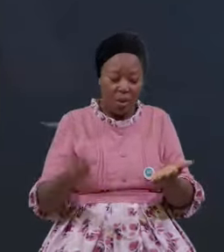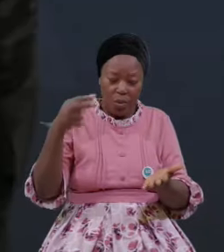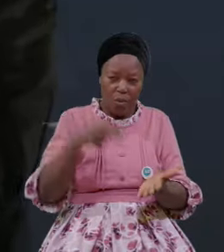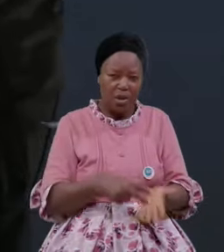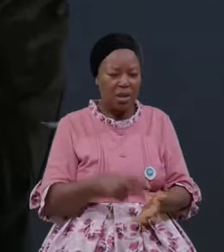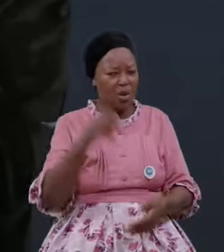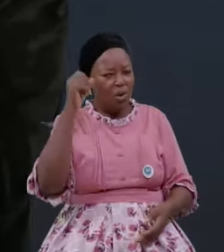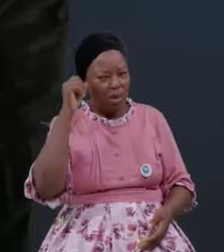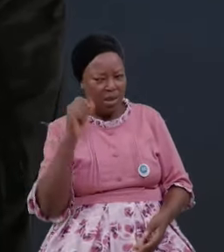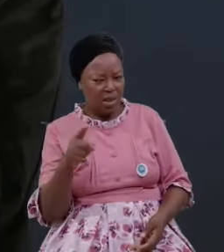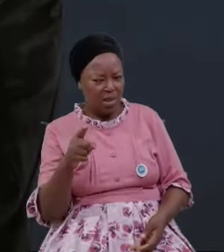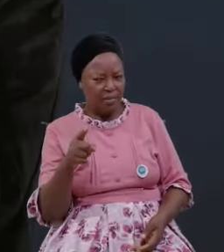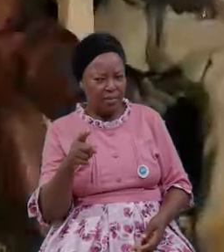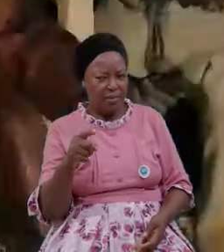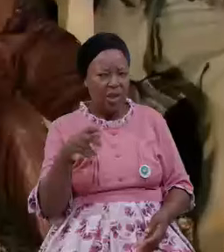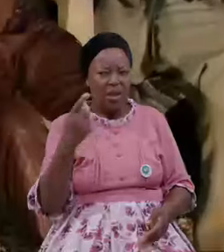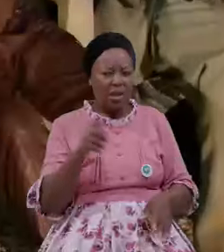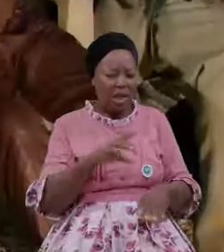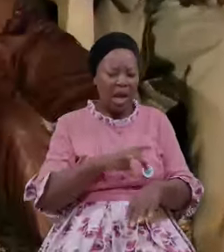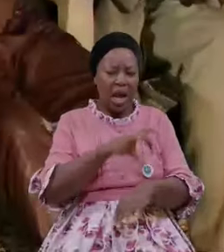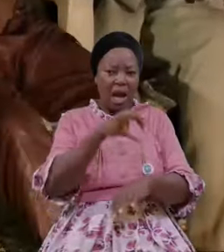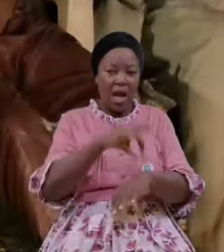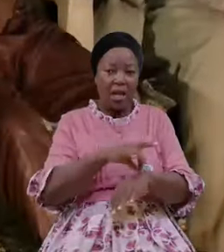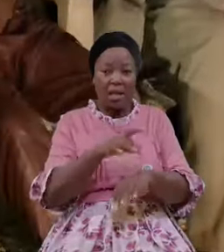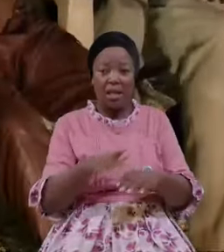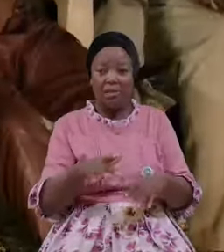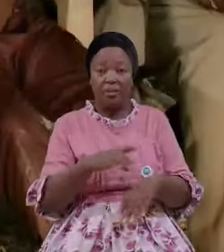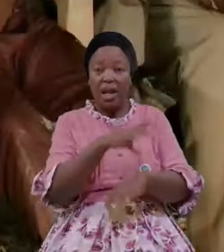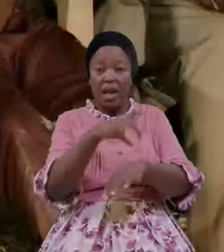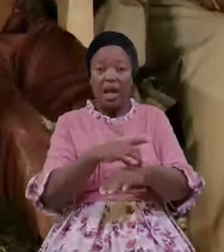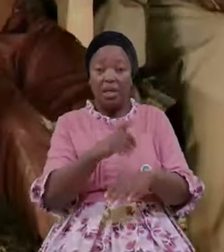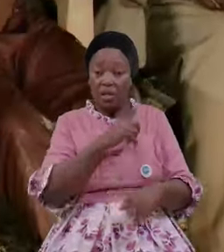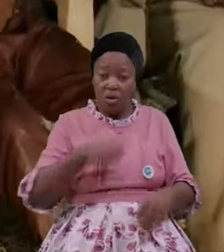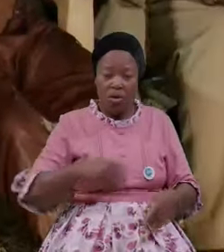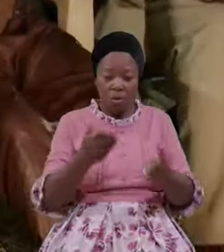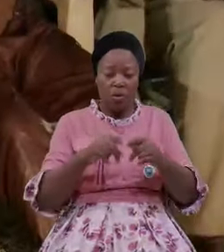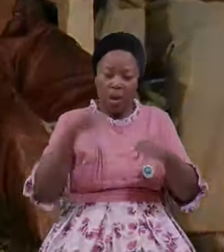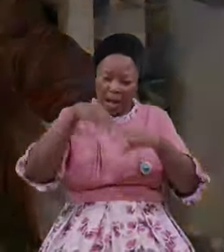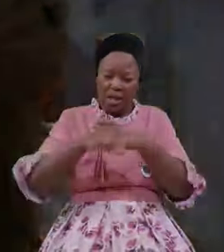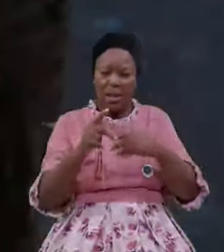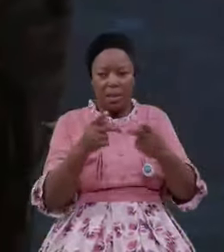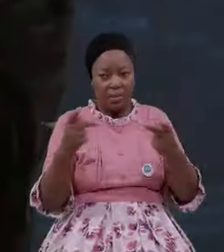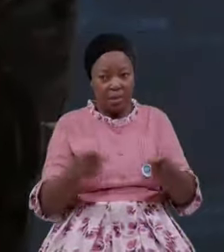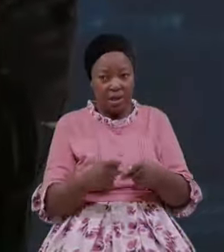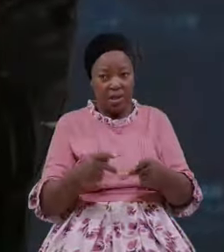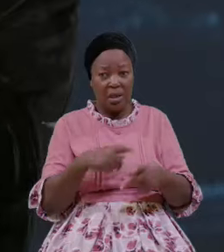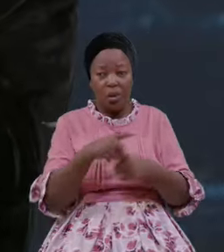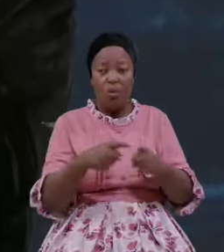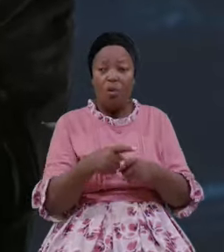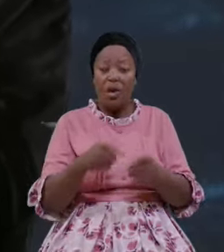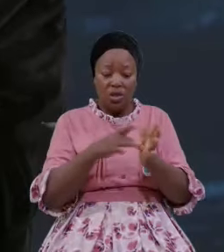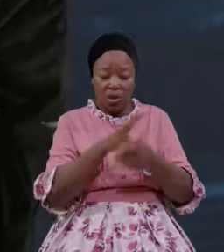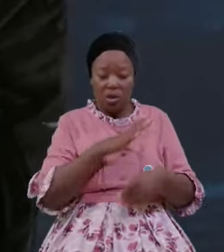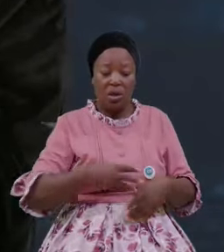the earthly Lord, if he wants to enter a place when he was still on earth, before his